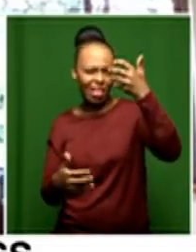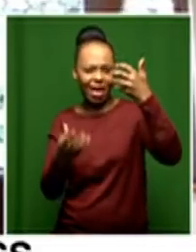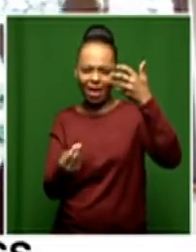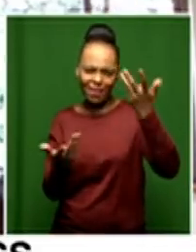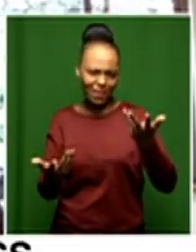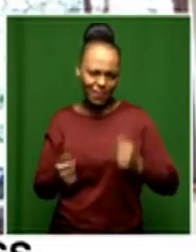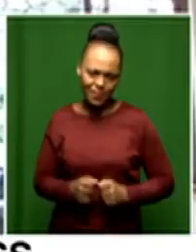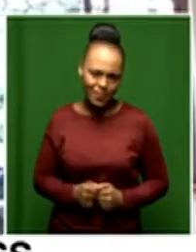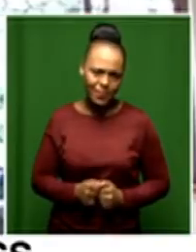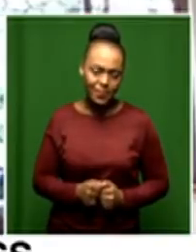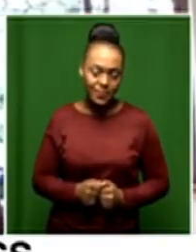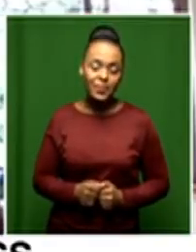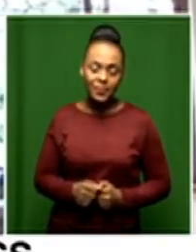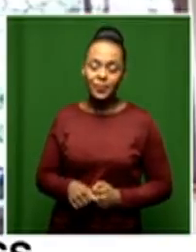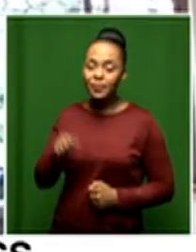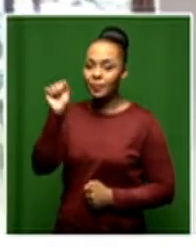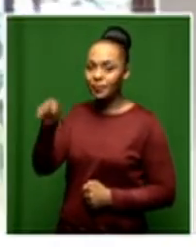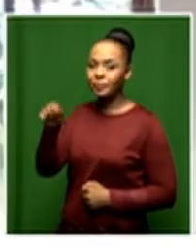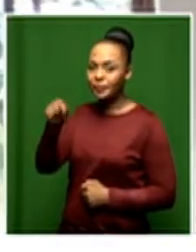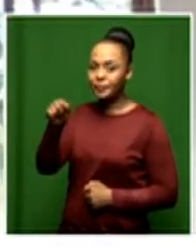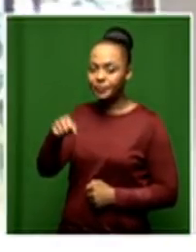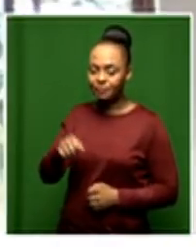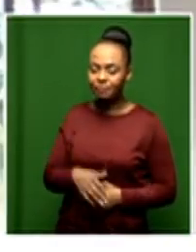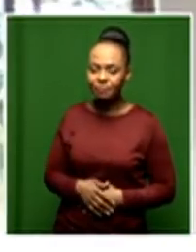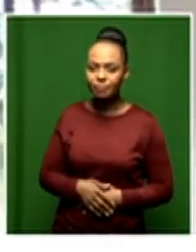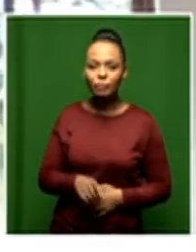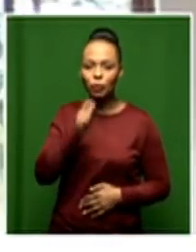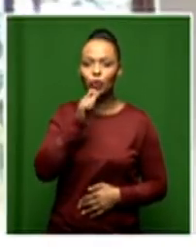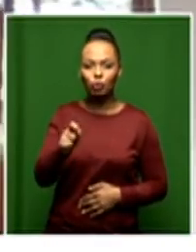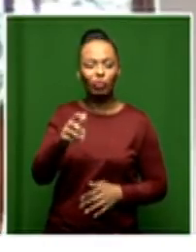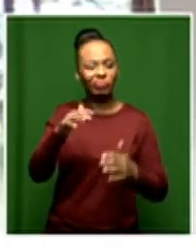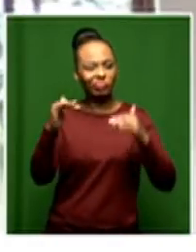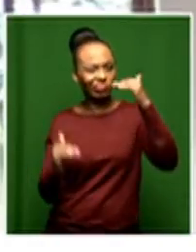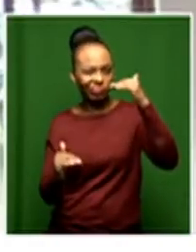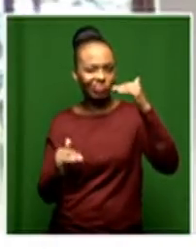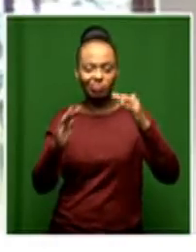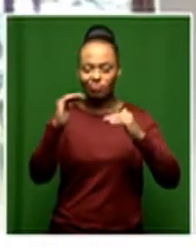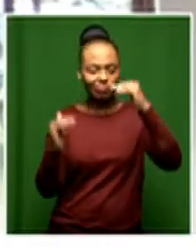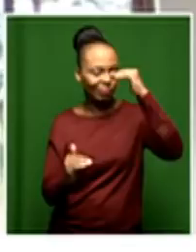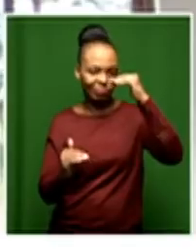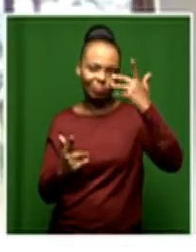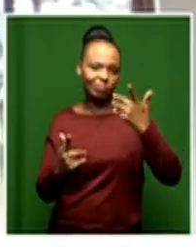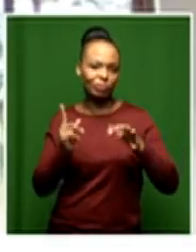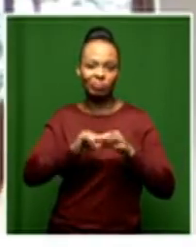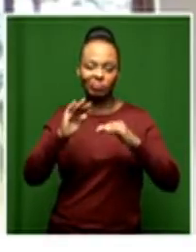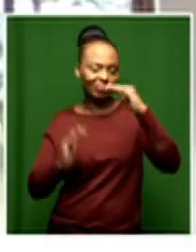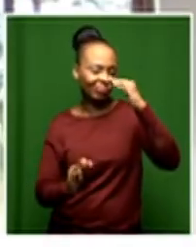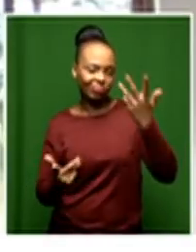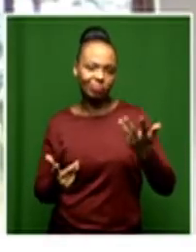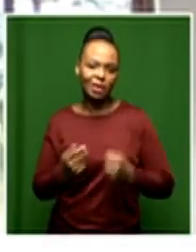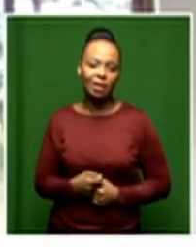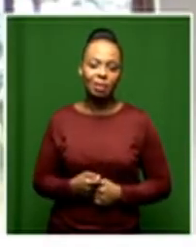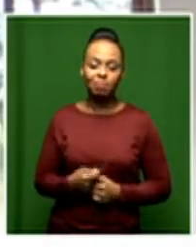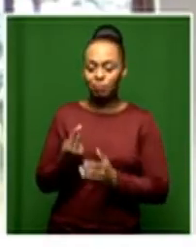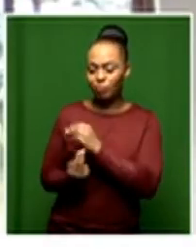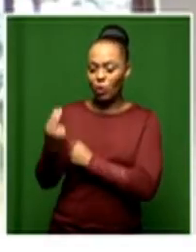Yes, it is. It's a big inequality on a large scale. And as you are aware, we have been very vocal, both myself, Professor